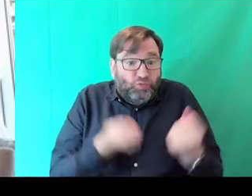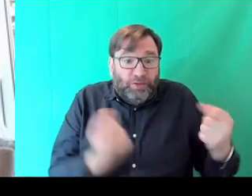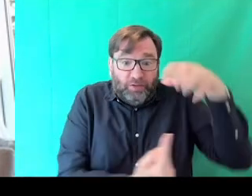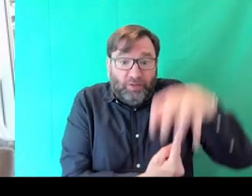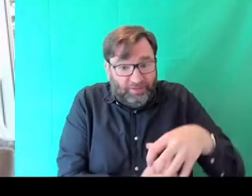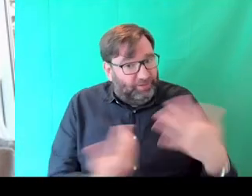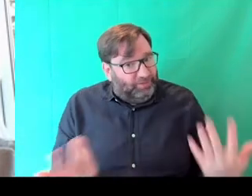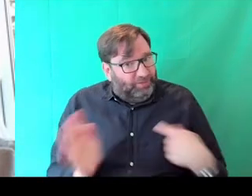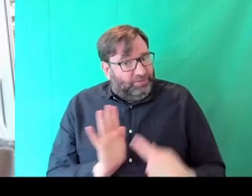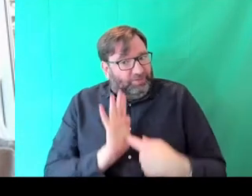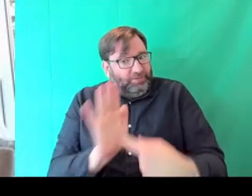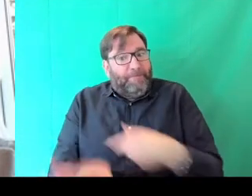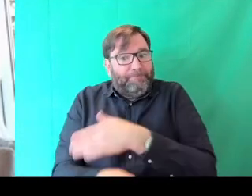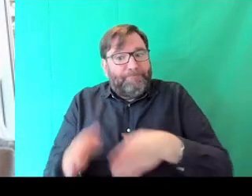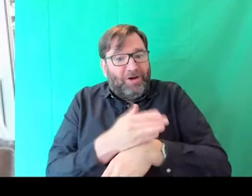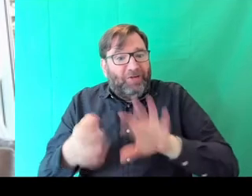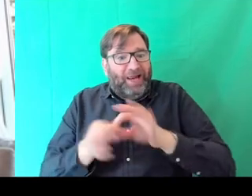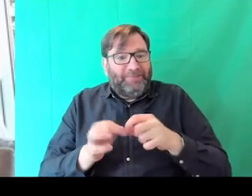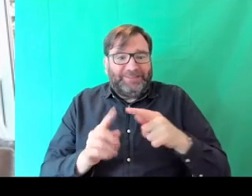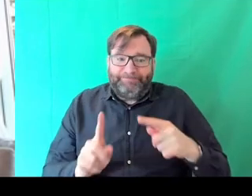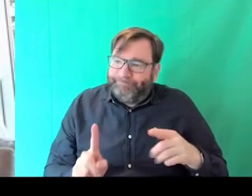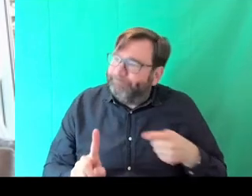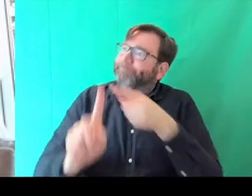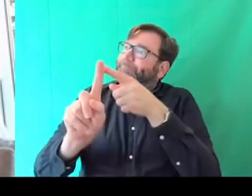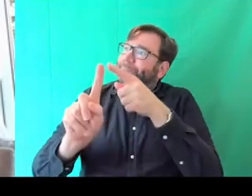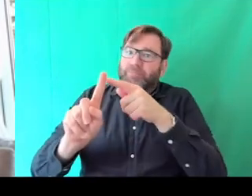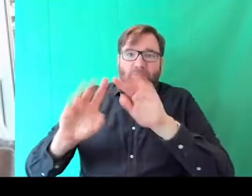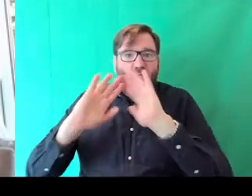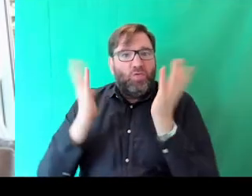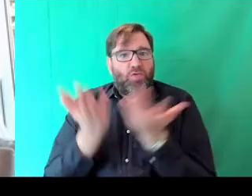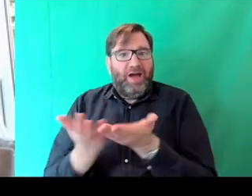Paralympics and carry on more than every 4 or every 2 years.